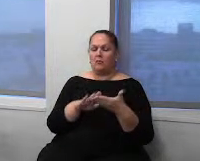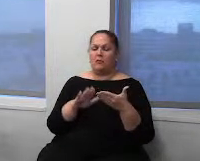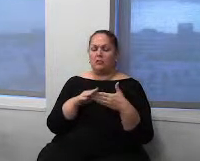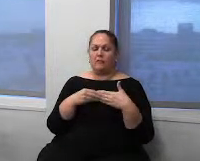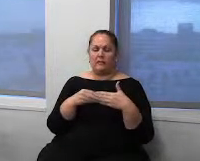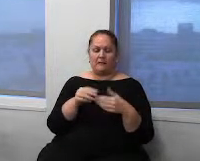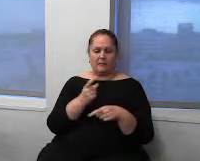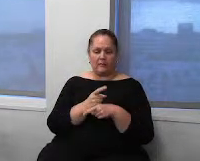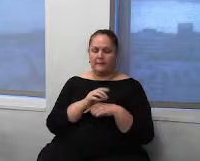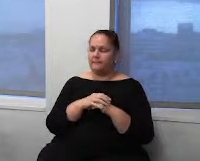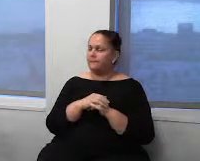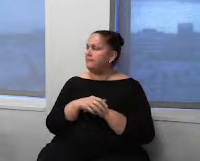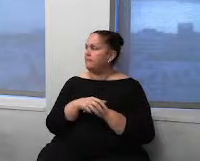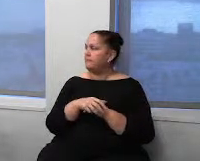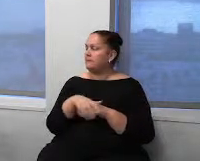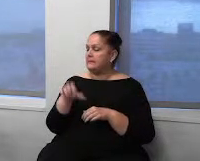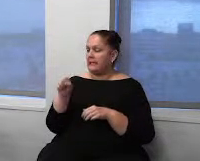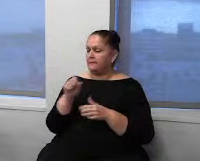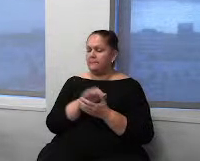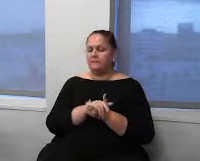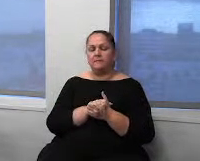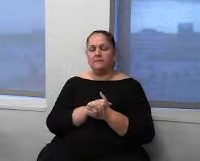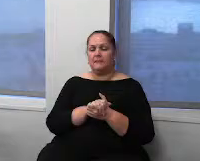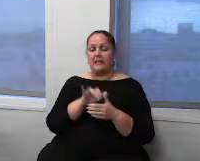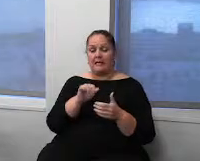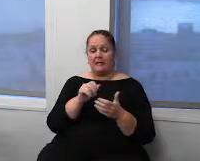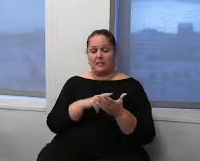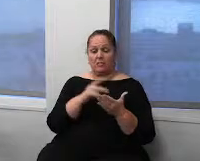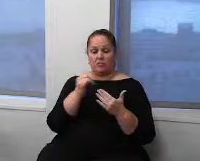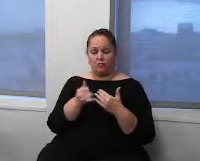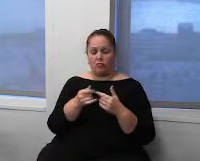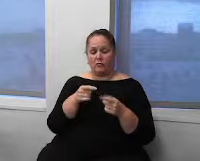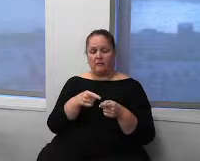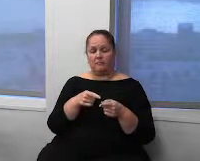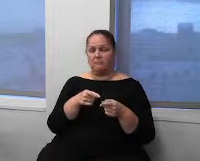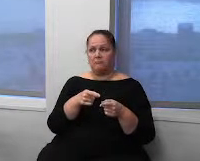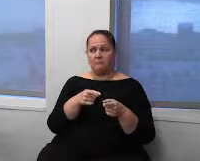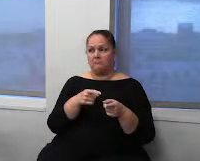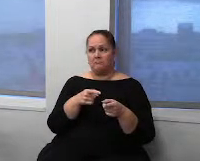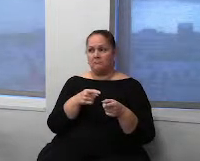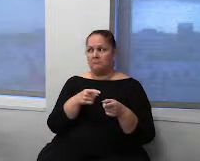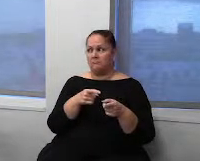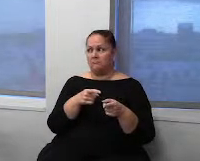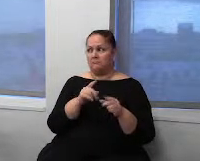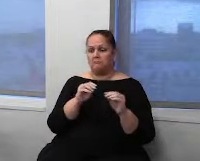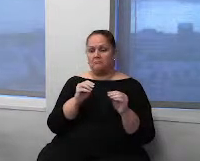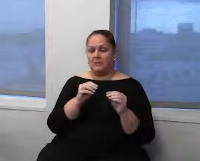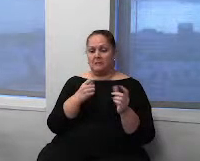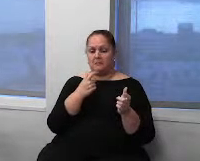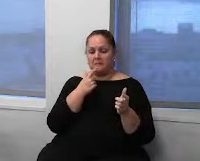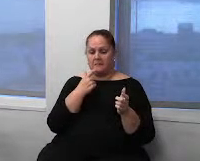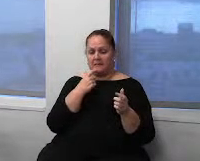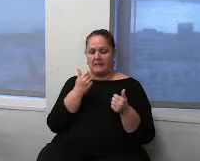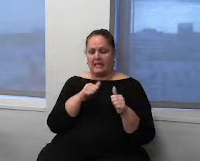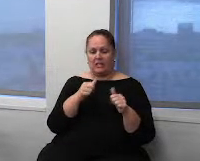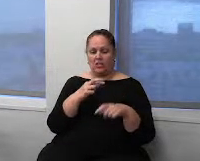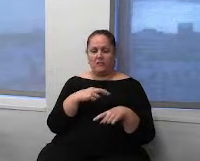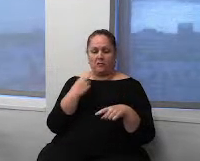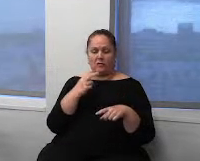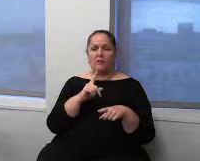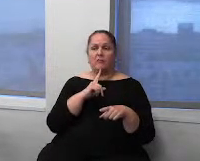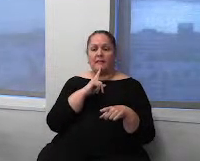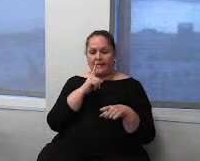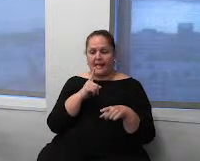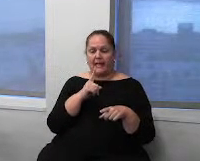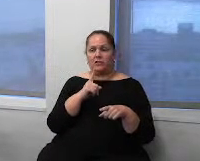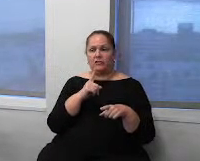reduced operational flexibility, right? Yes. But in this program brief, there's no indication that any